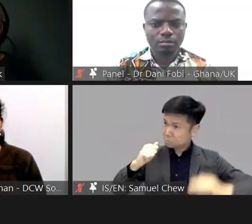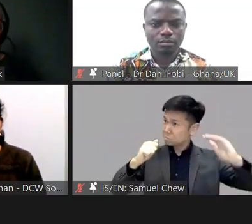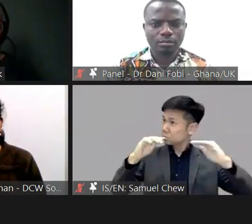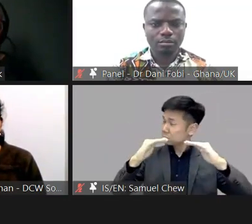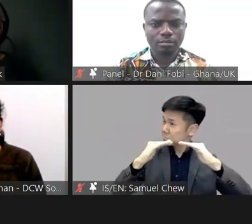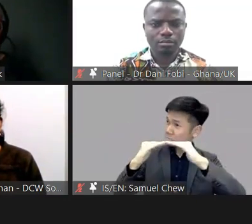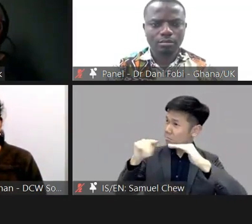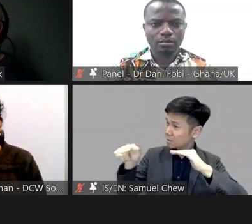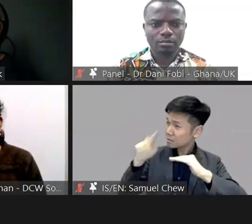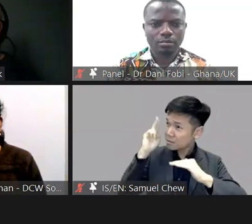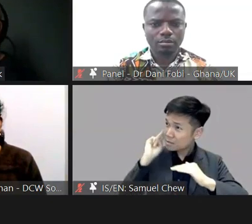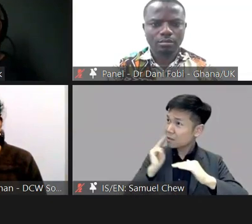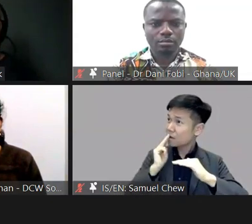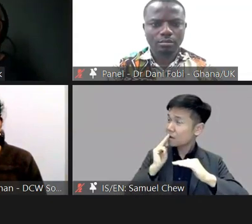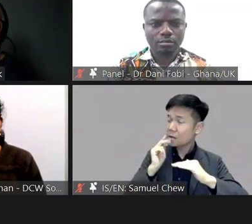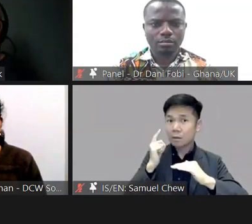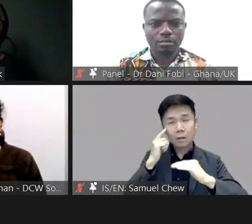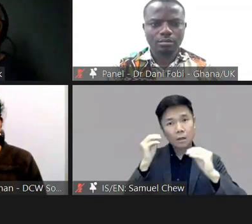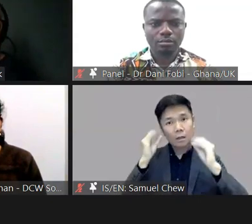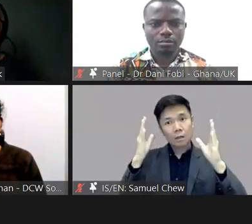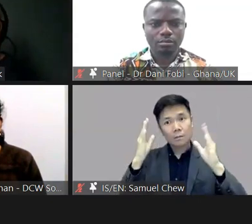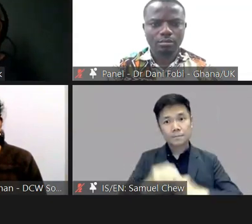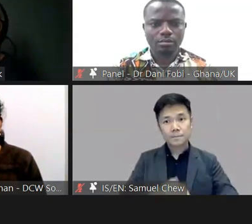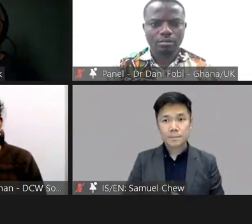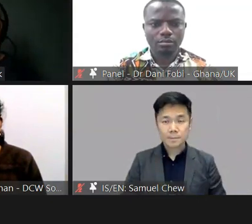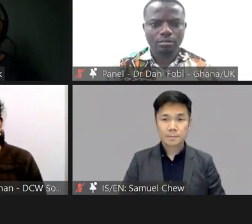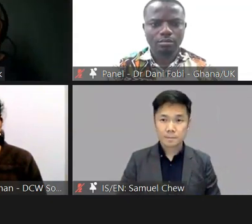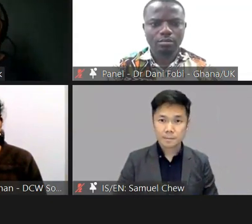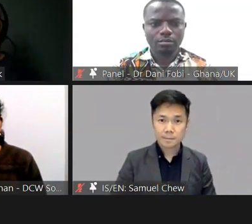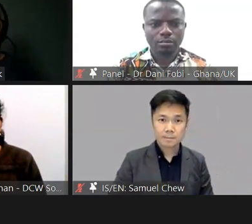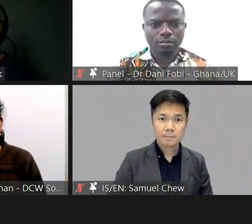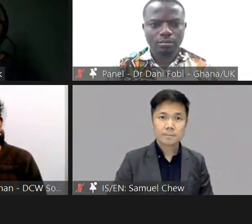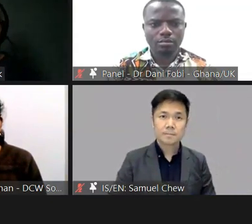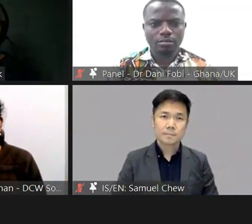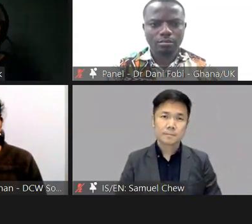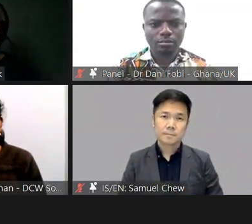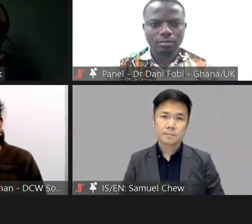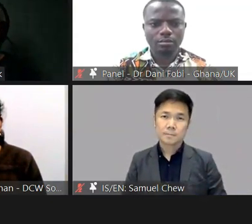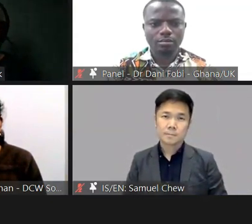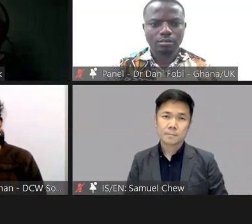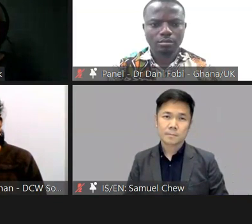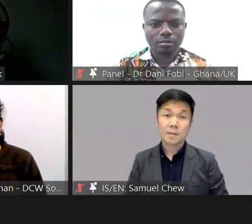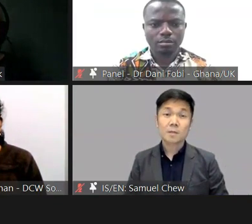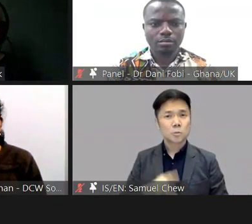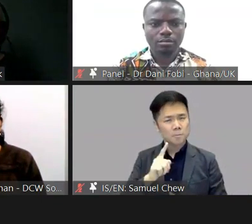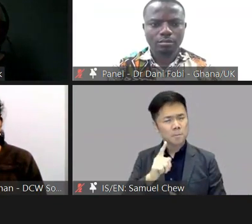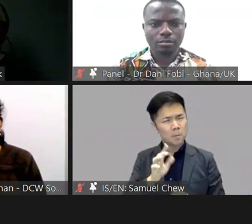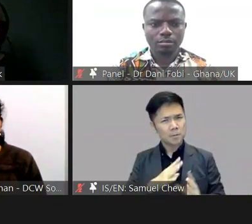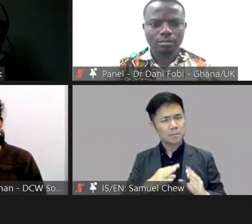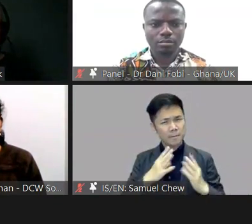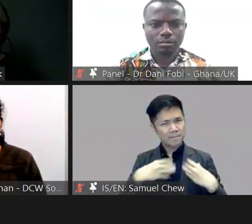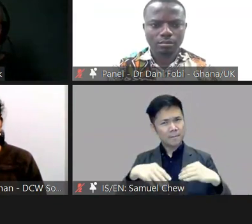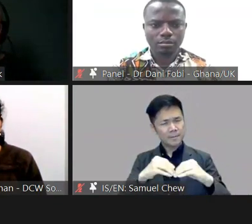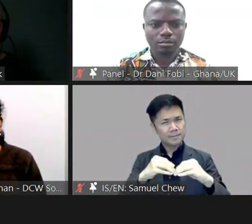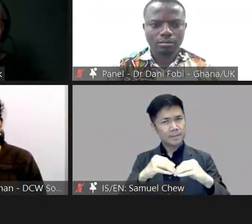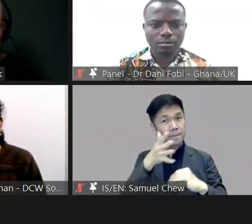people usually take it lightly. Okay, you are just talking, but when we are